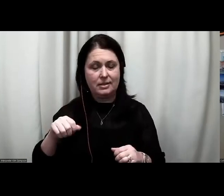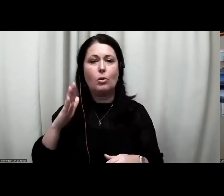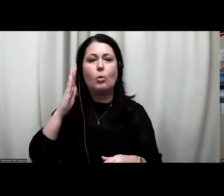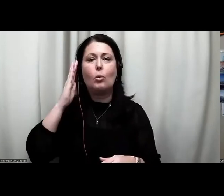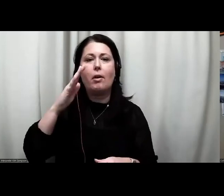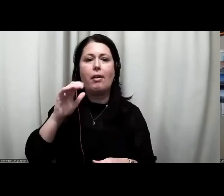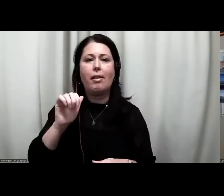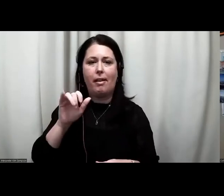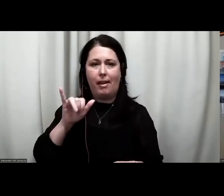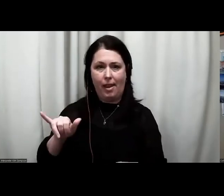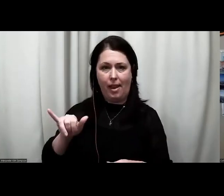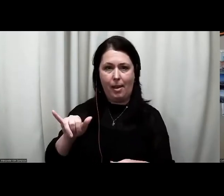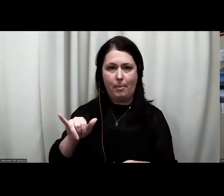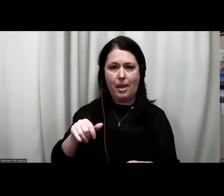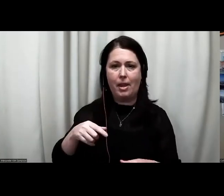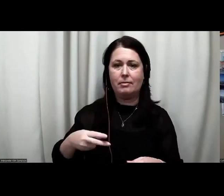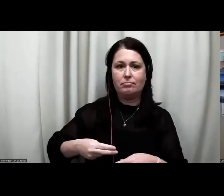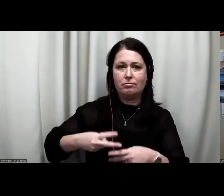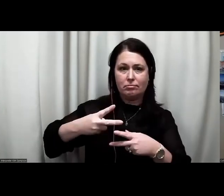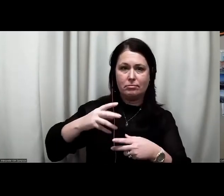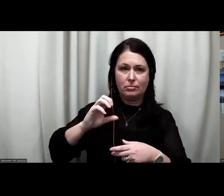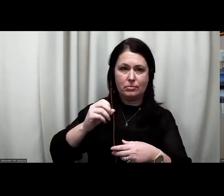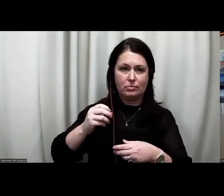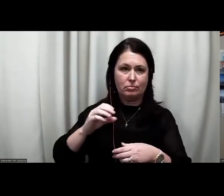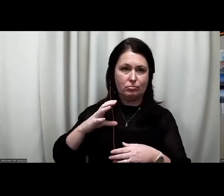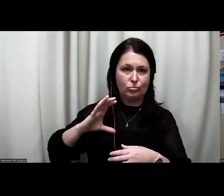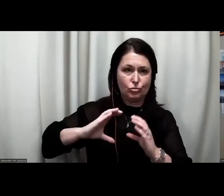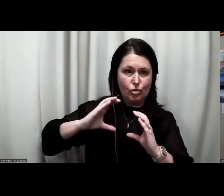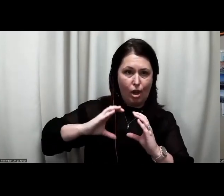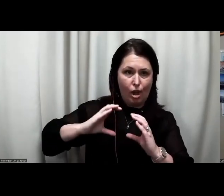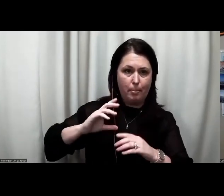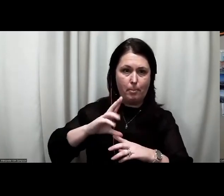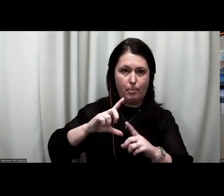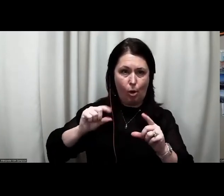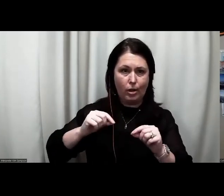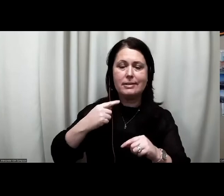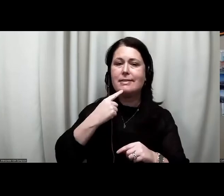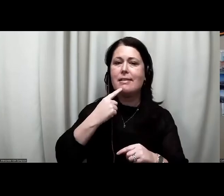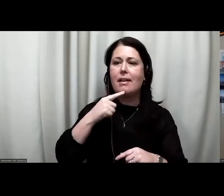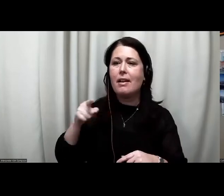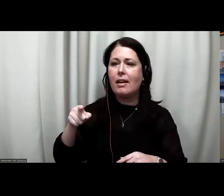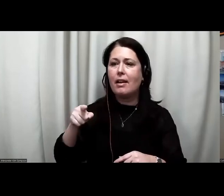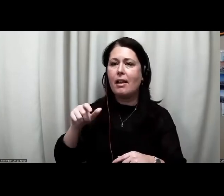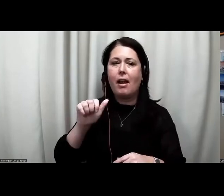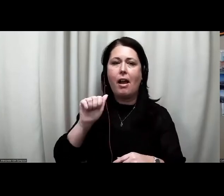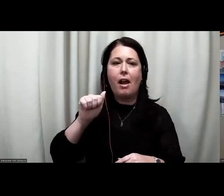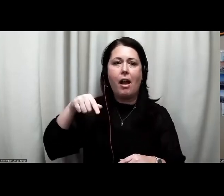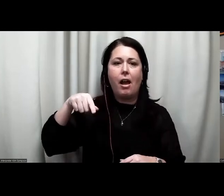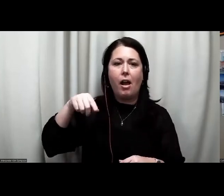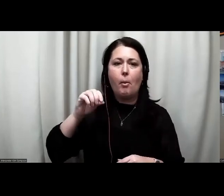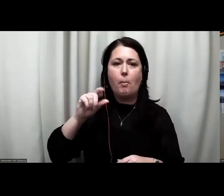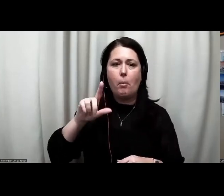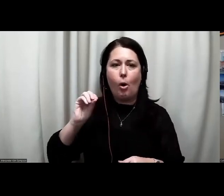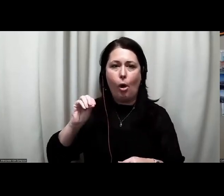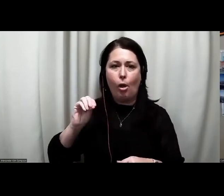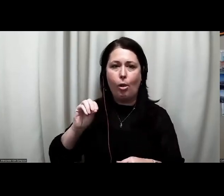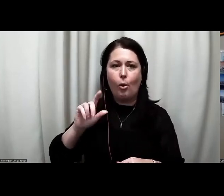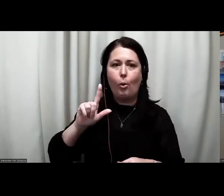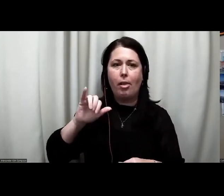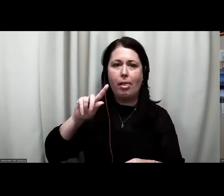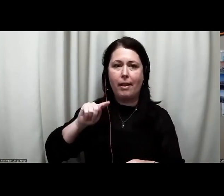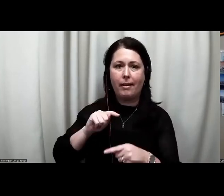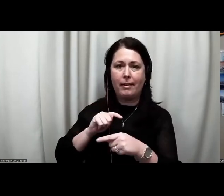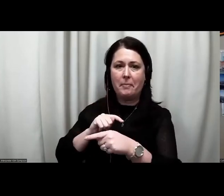Amy in our chat just shared, if you look at your chat box, she just shared an Apollo link. Apollo is the Mass General intranet